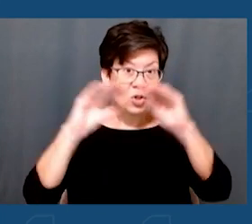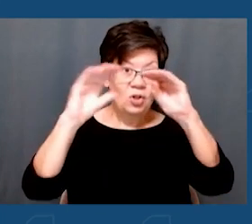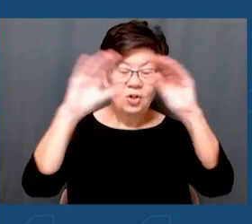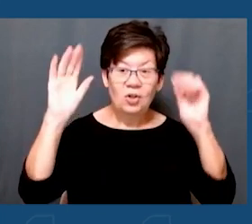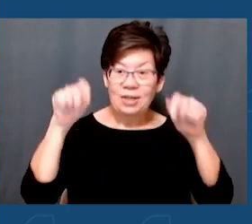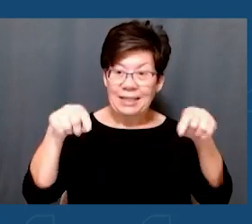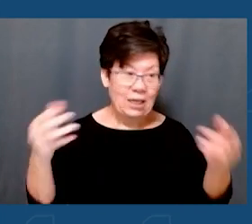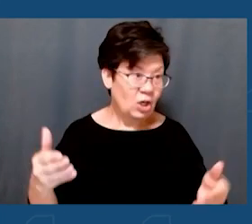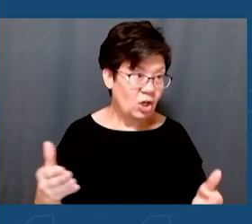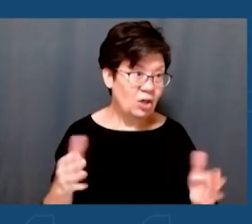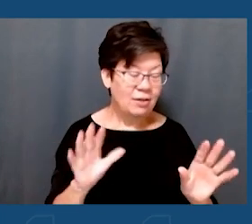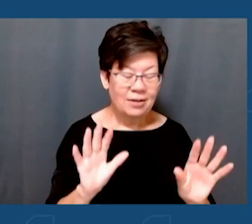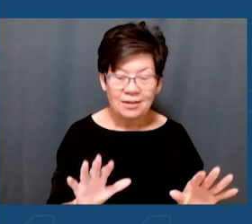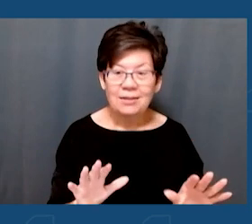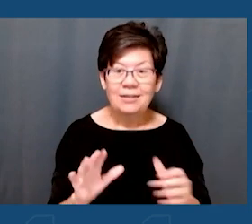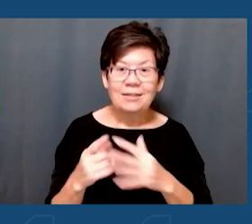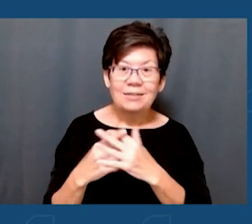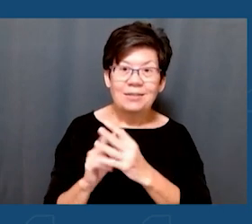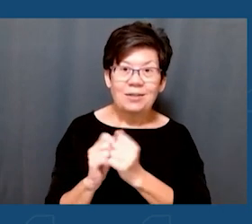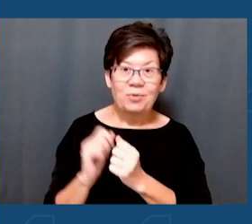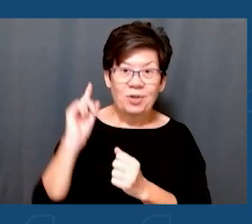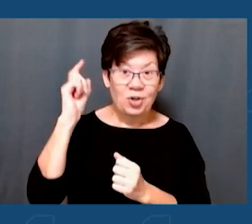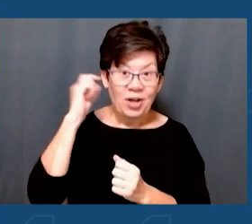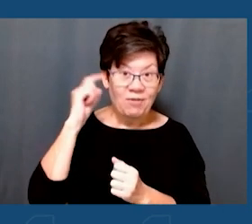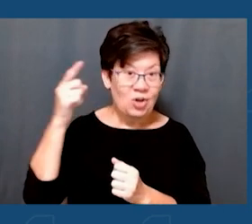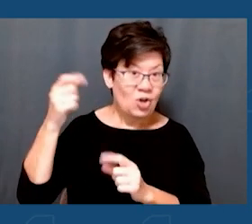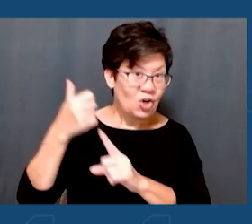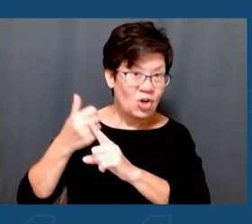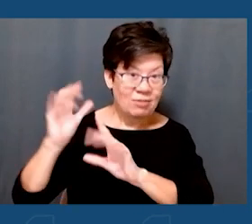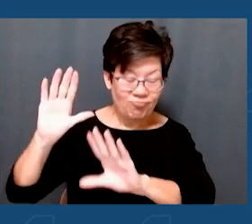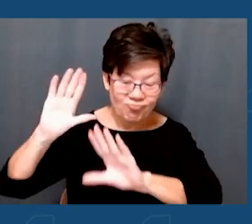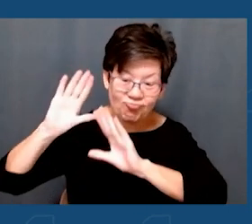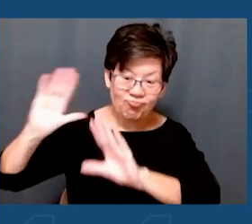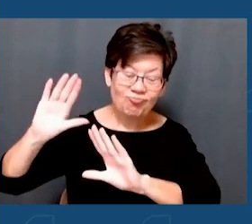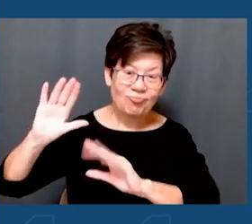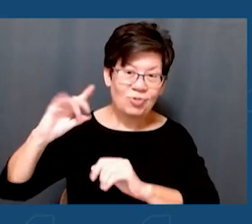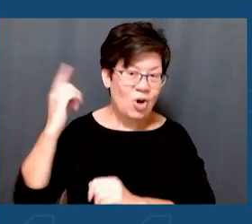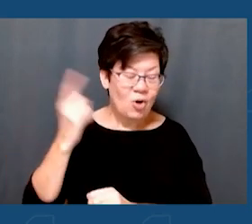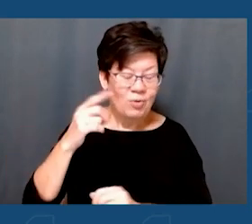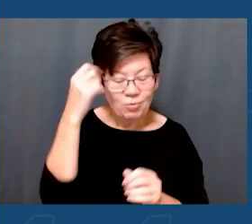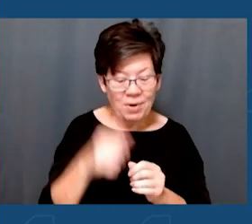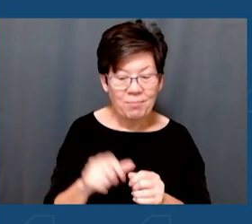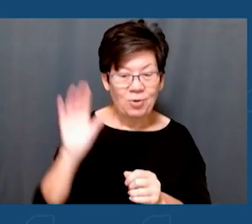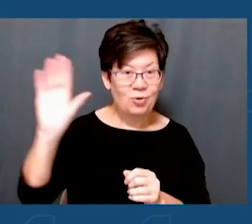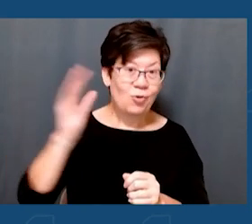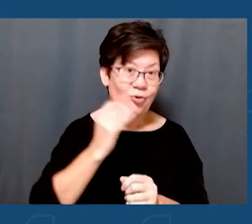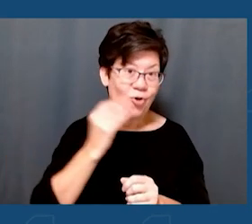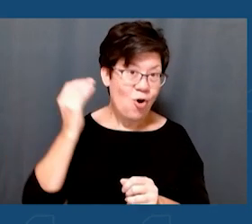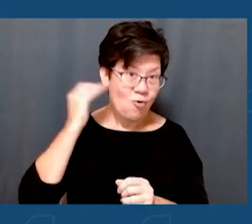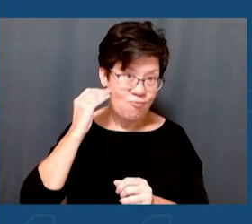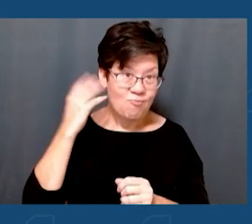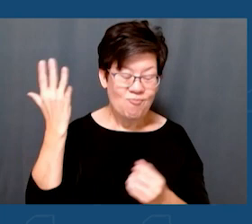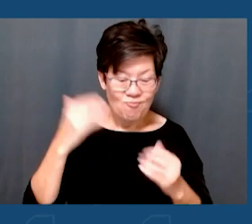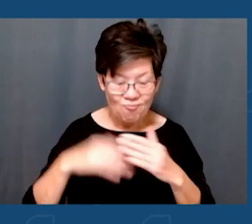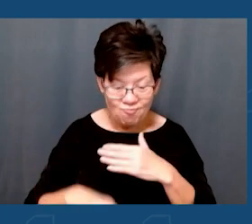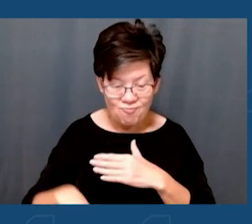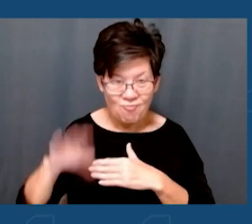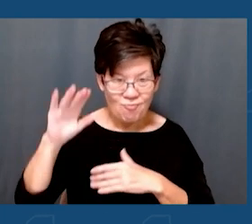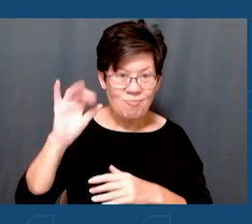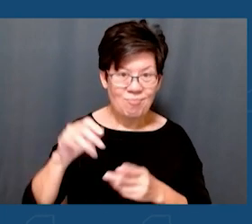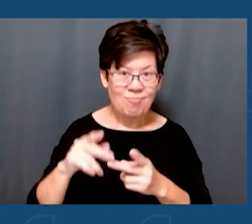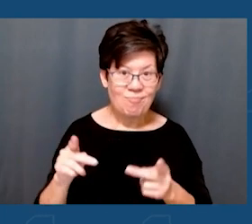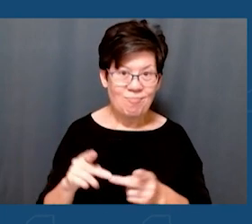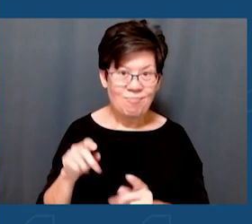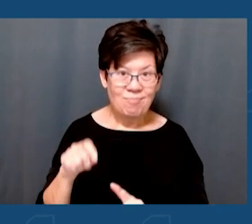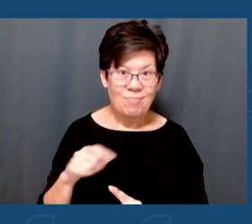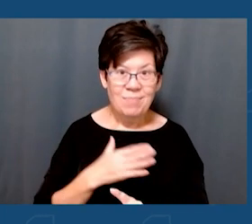here, starting with our great governor who never forgets about where she comes from, and you heard that articulated here today. My colleagues